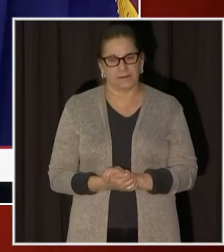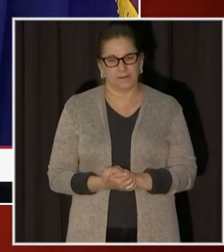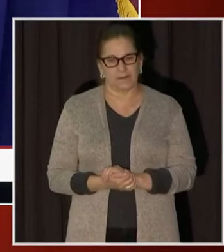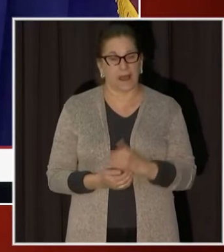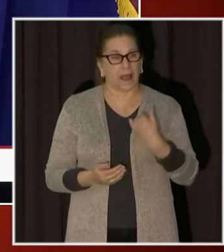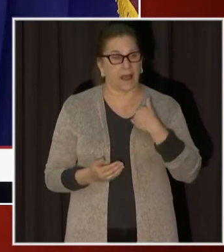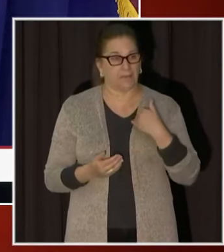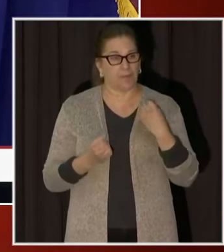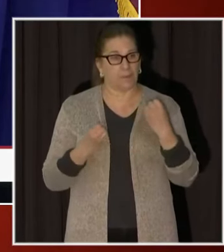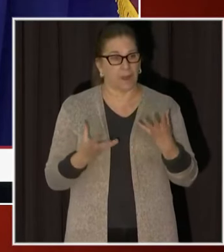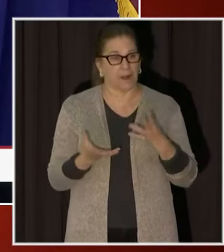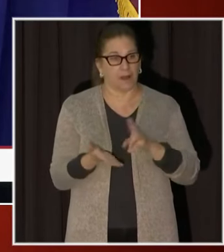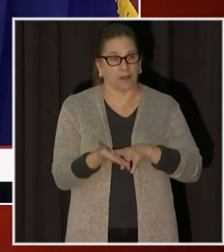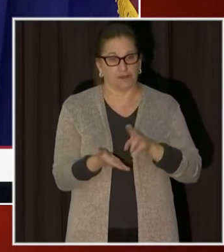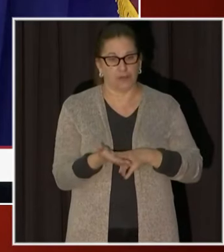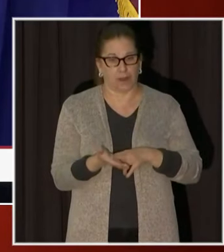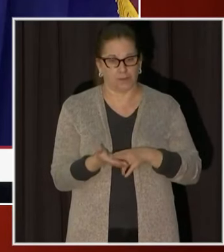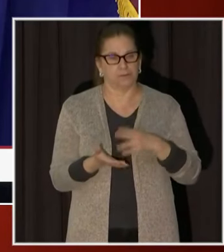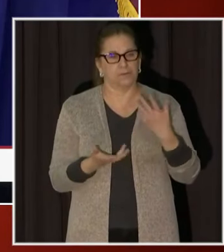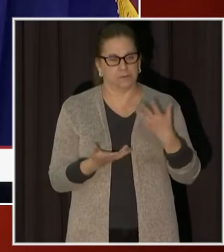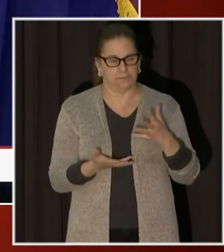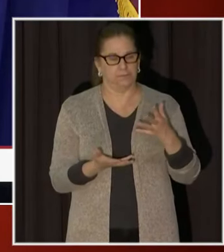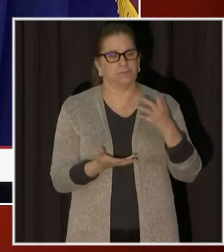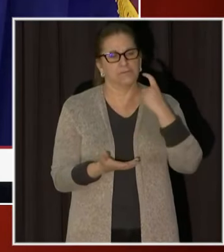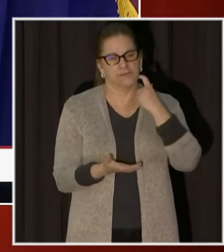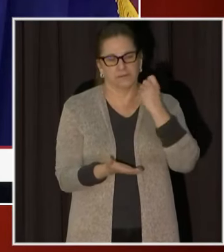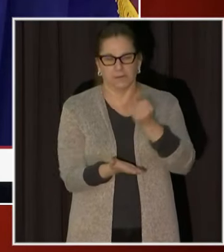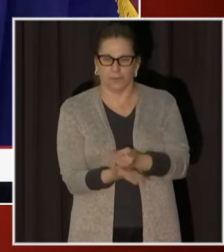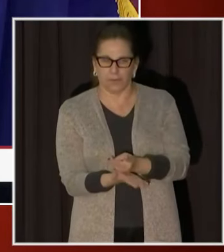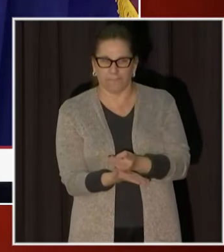for, and I don't think there's any controversy regarding that.